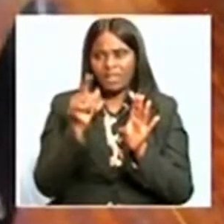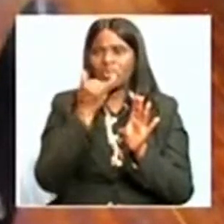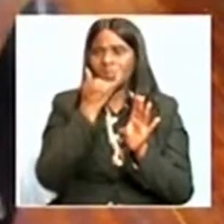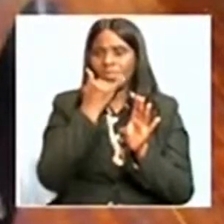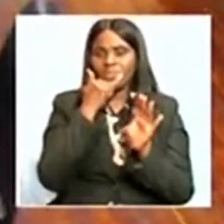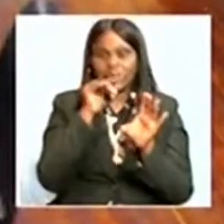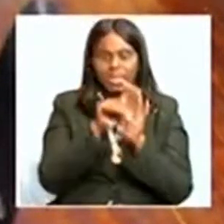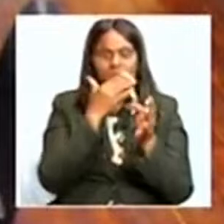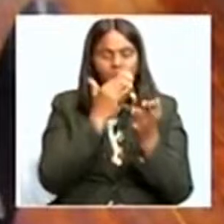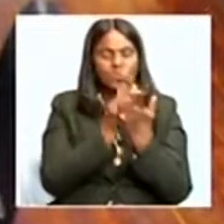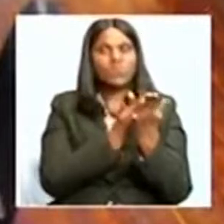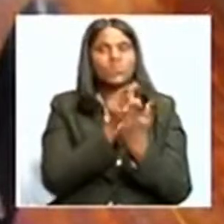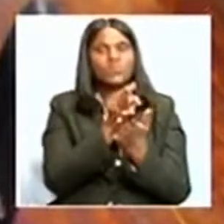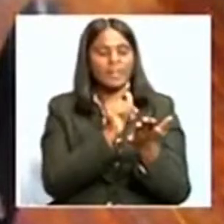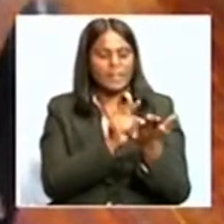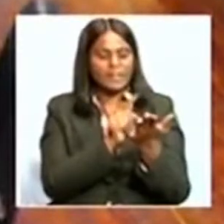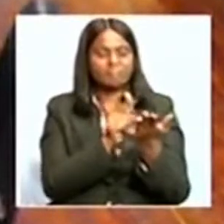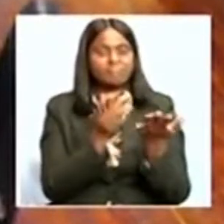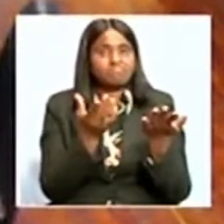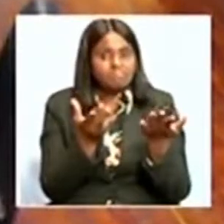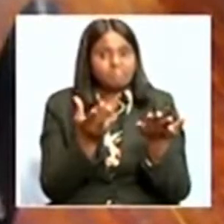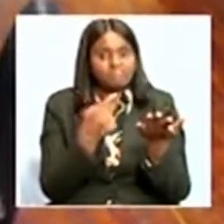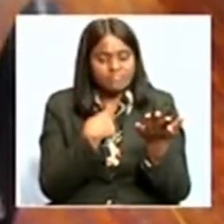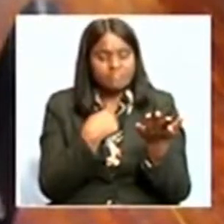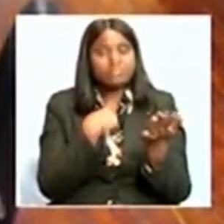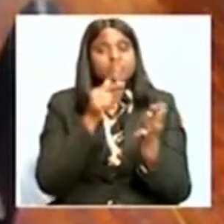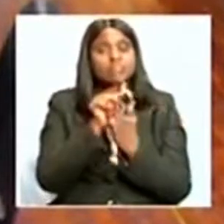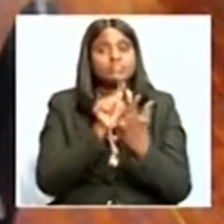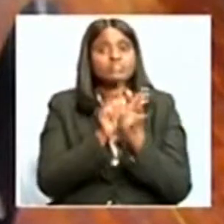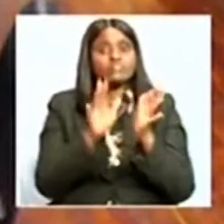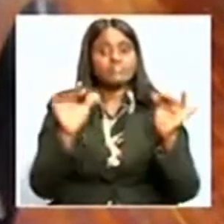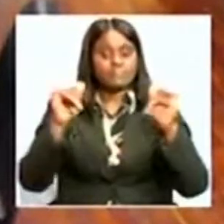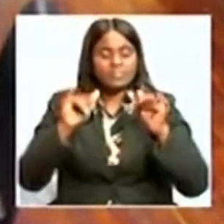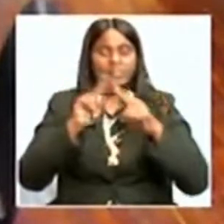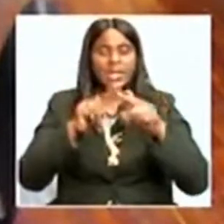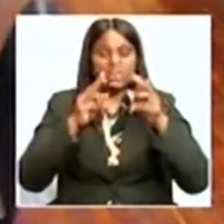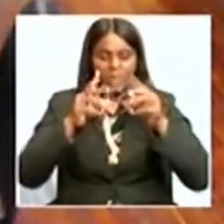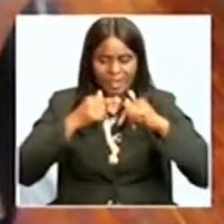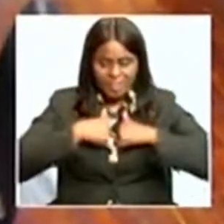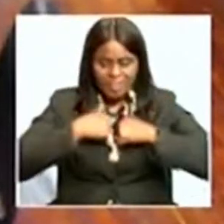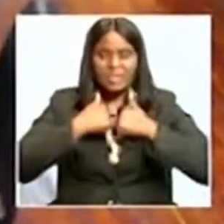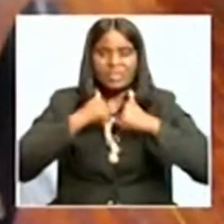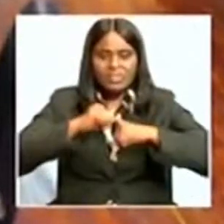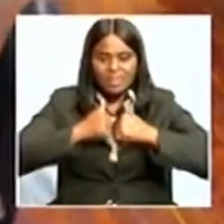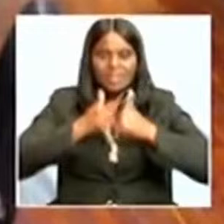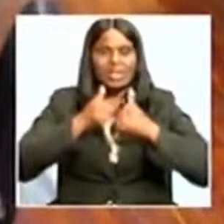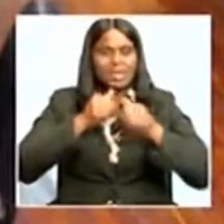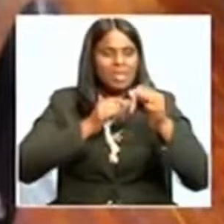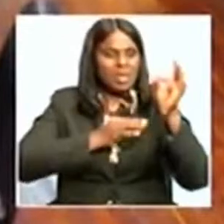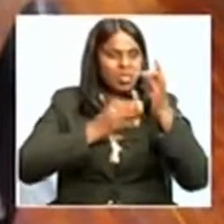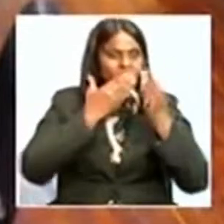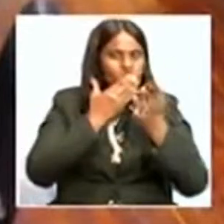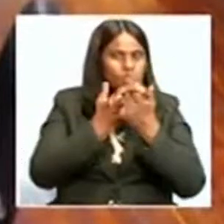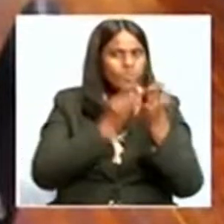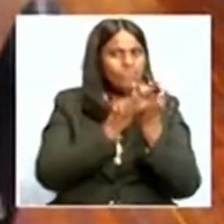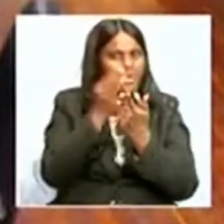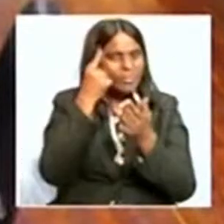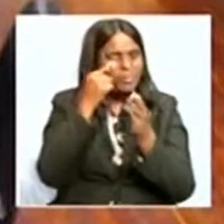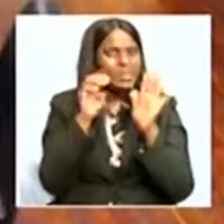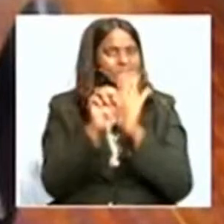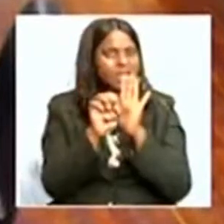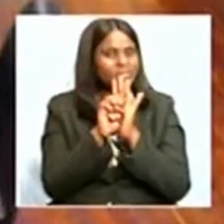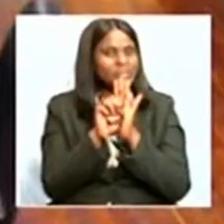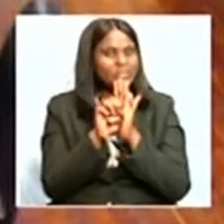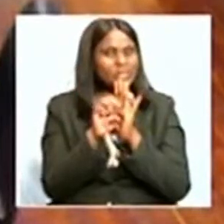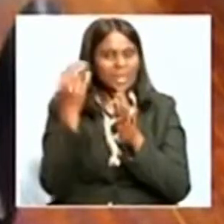good faith. Well, I'm a lawyer too, but the way I would define good faith, for example, last